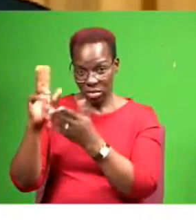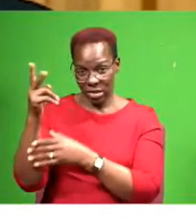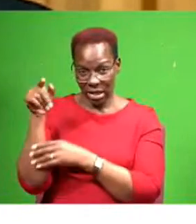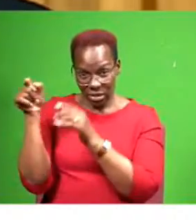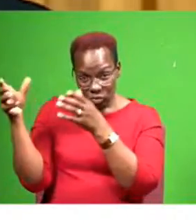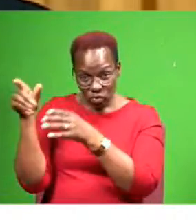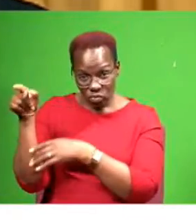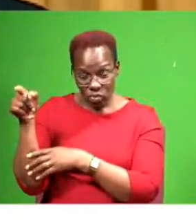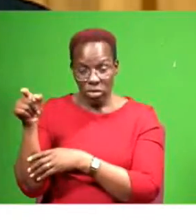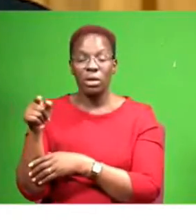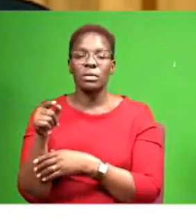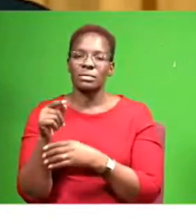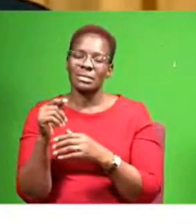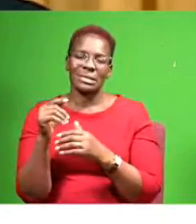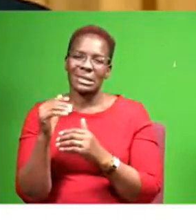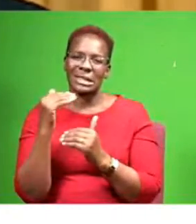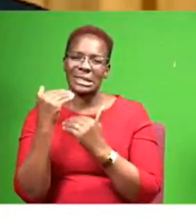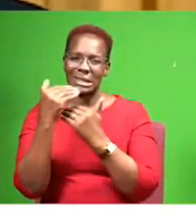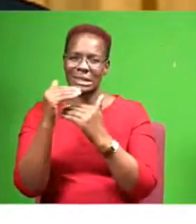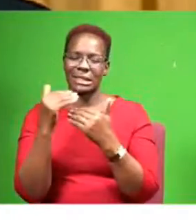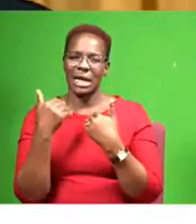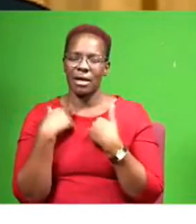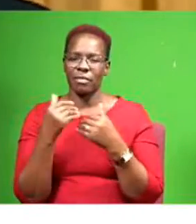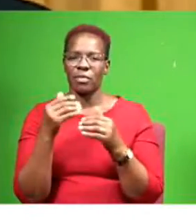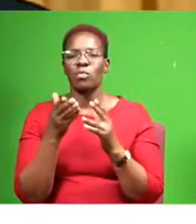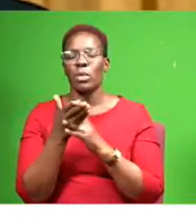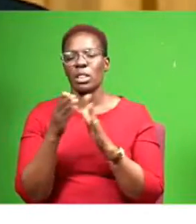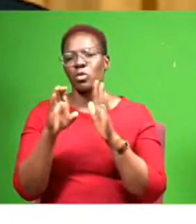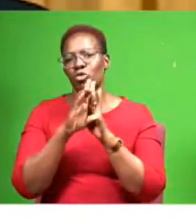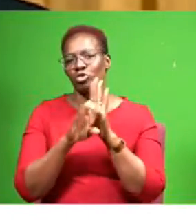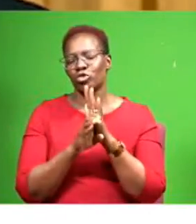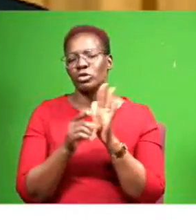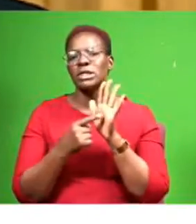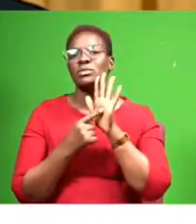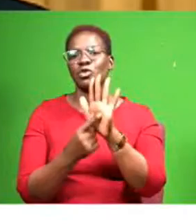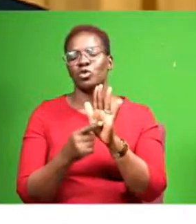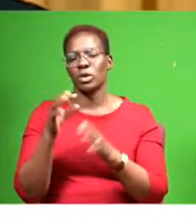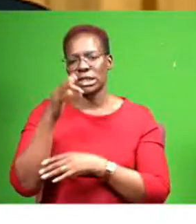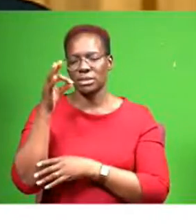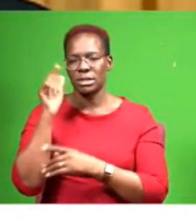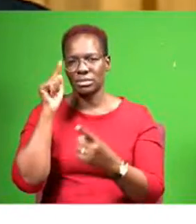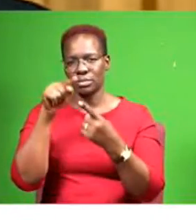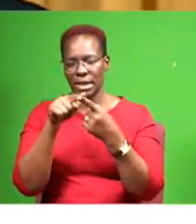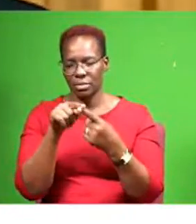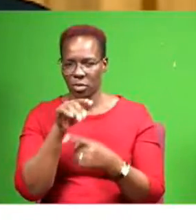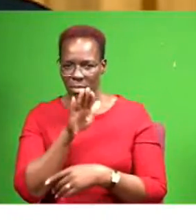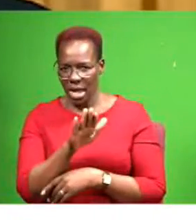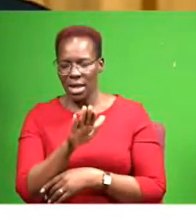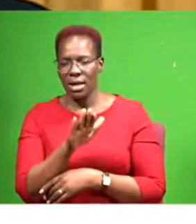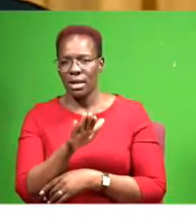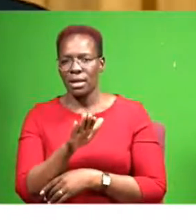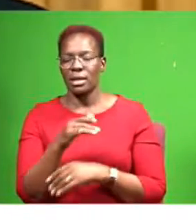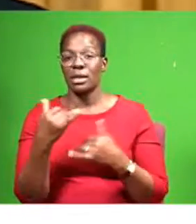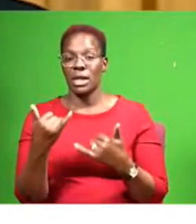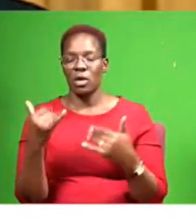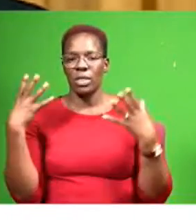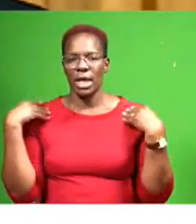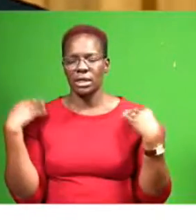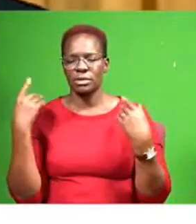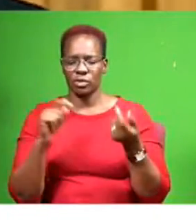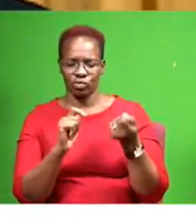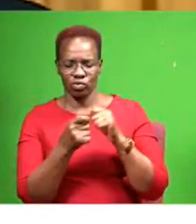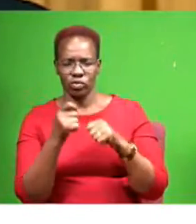is impliedly limited by the Constitution as evident in its spirit and purport, and therefore the exercise of